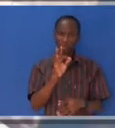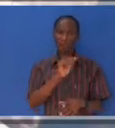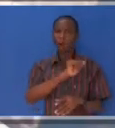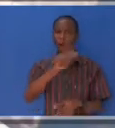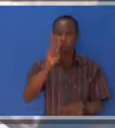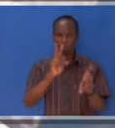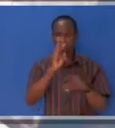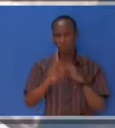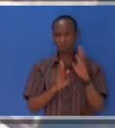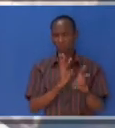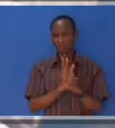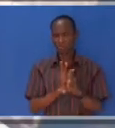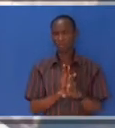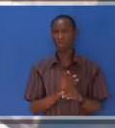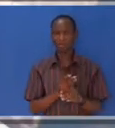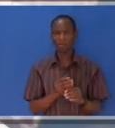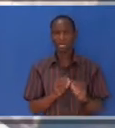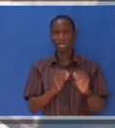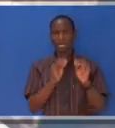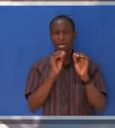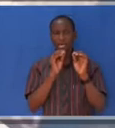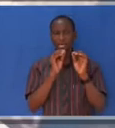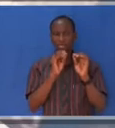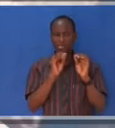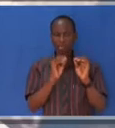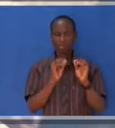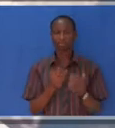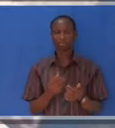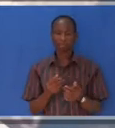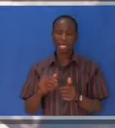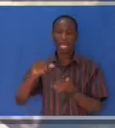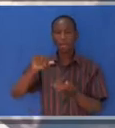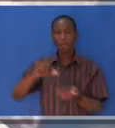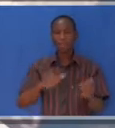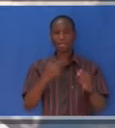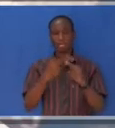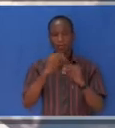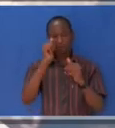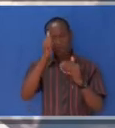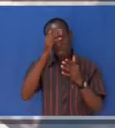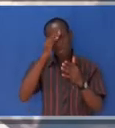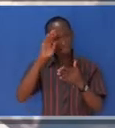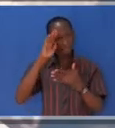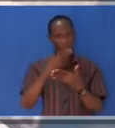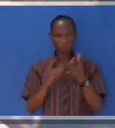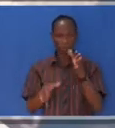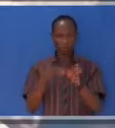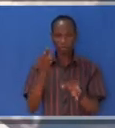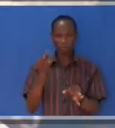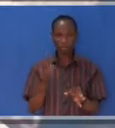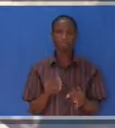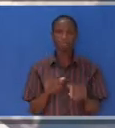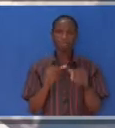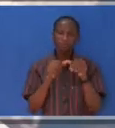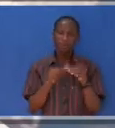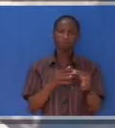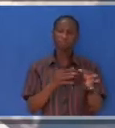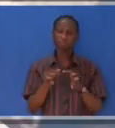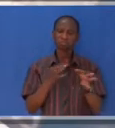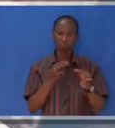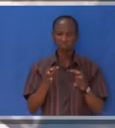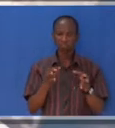cheche ye nse ye nini asumafo no, Jesus is share one more mature year, yeah, pamphu from any need answer. Or